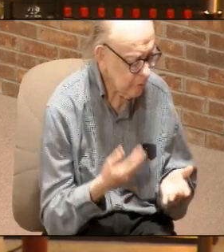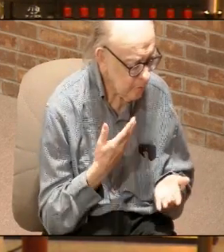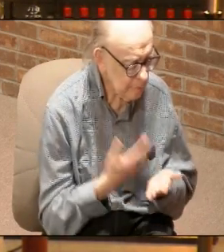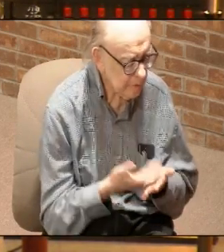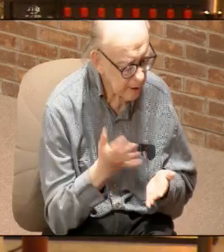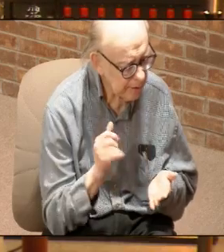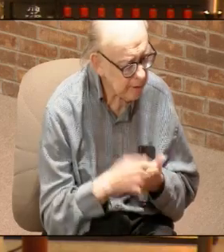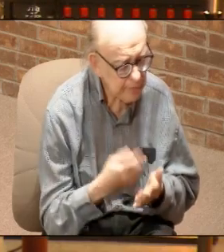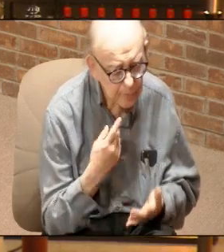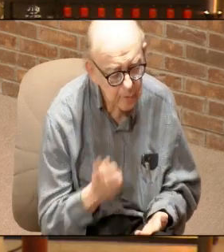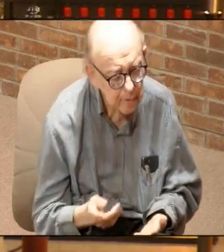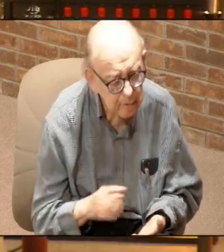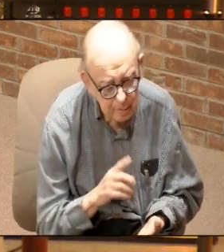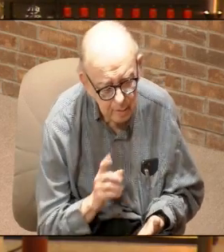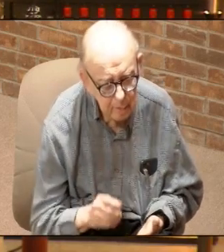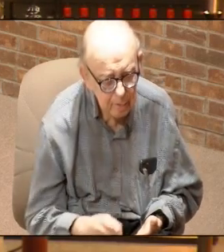for?"